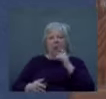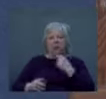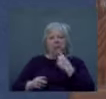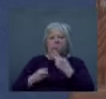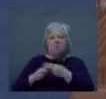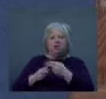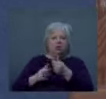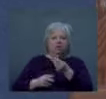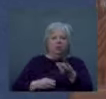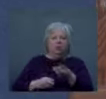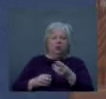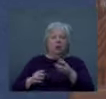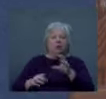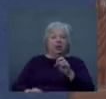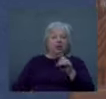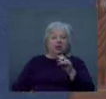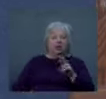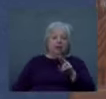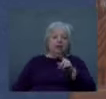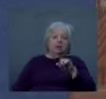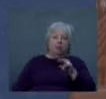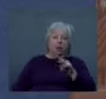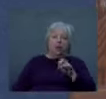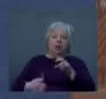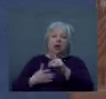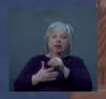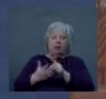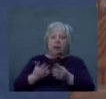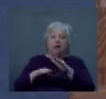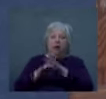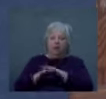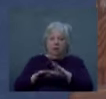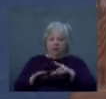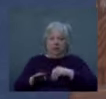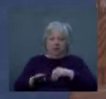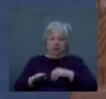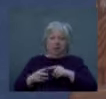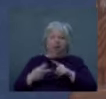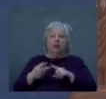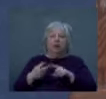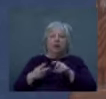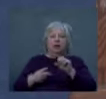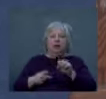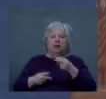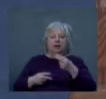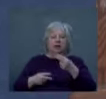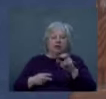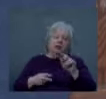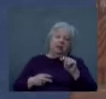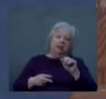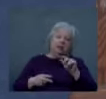We have adopted the Cedar Pine design overlay. We have assembled a stakeholder group for